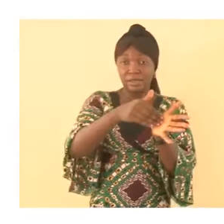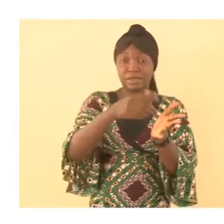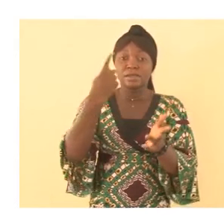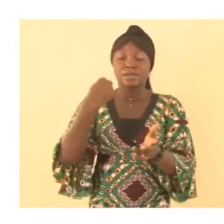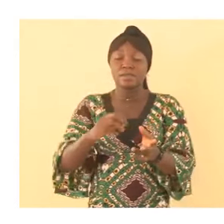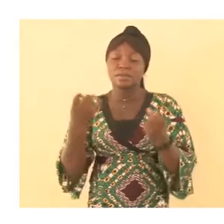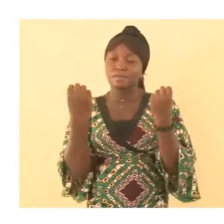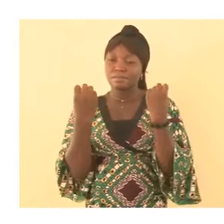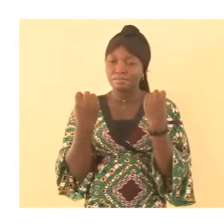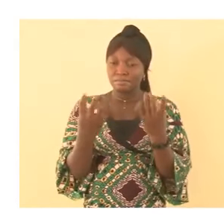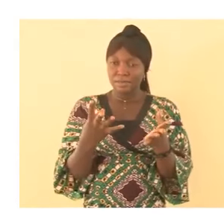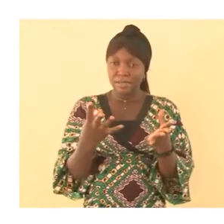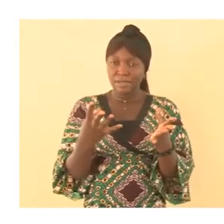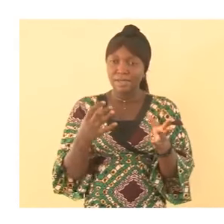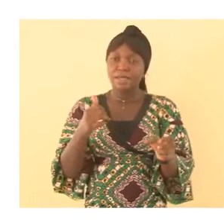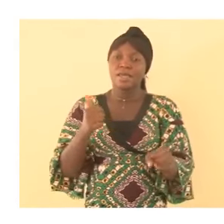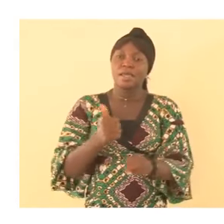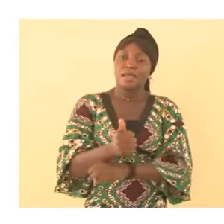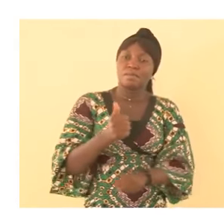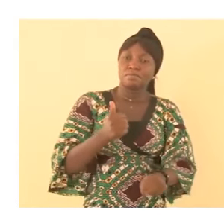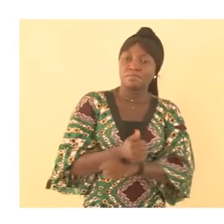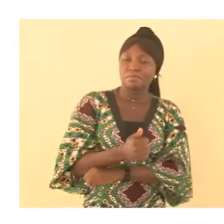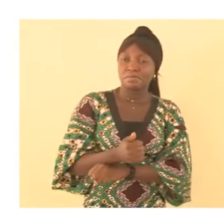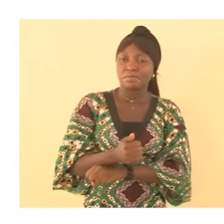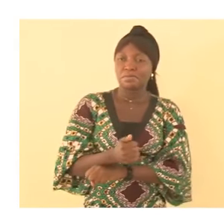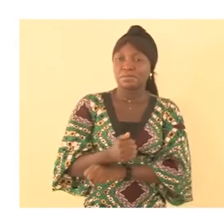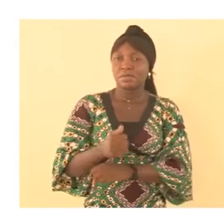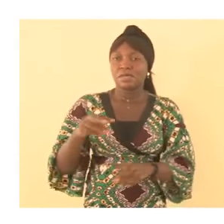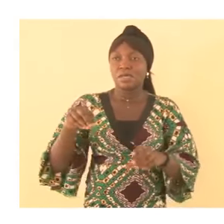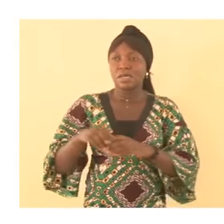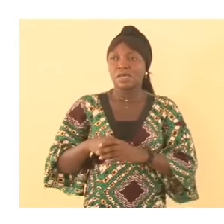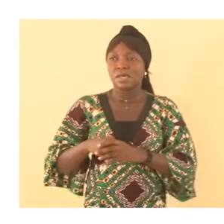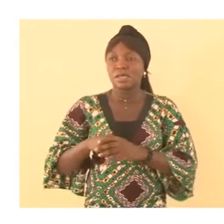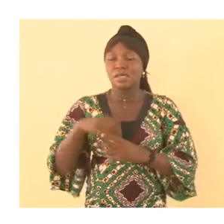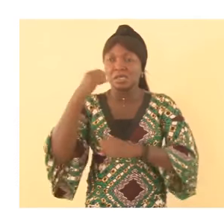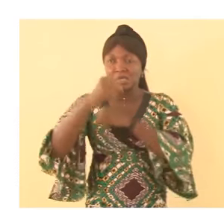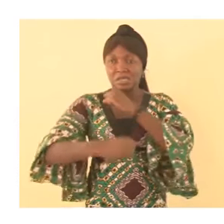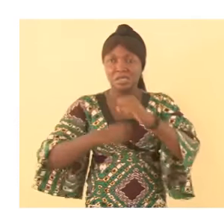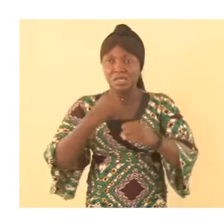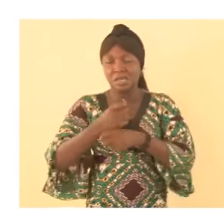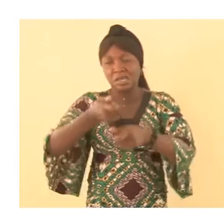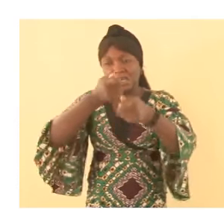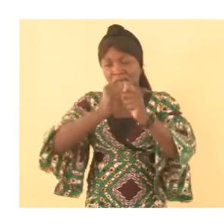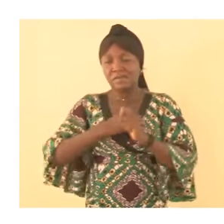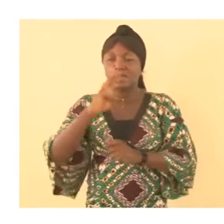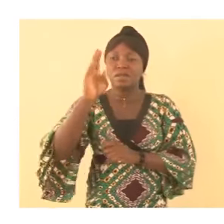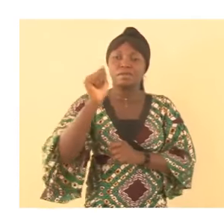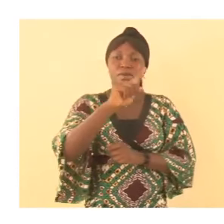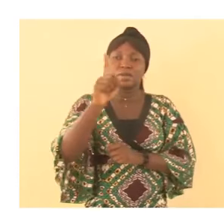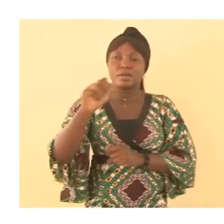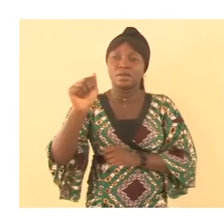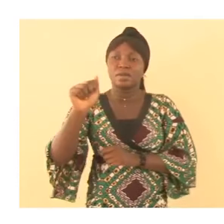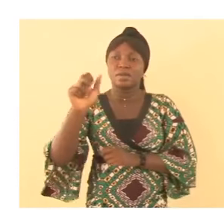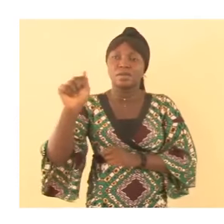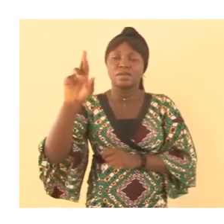against the many abuses associated with annual harvest and bazaar or the launching of